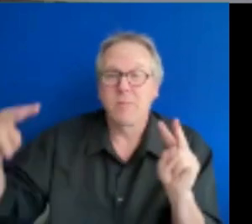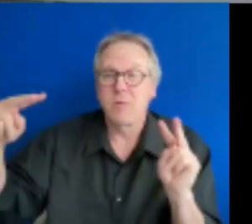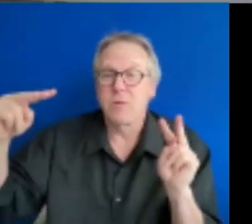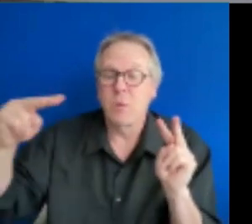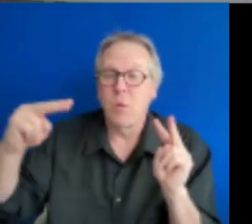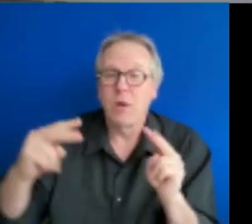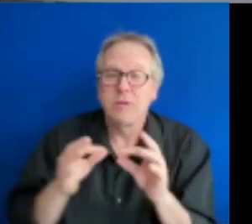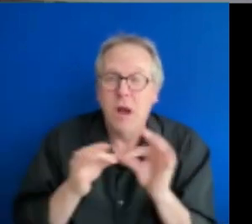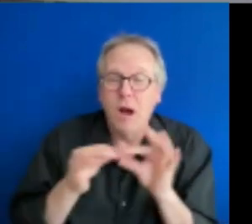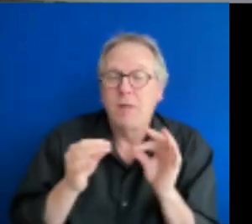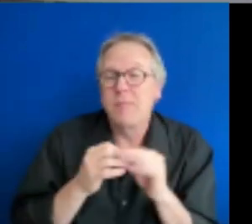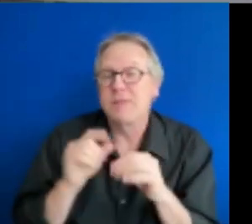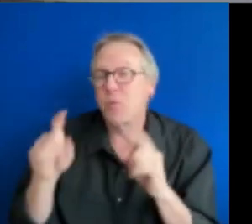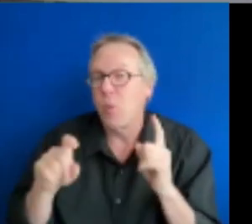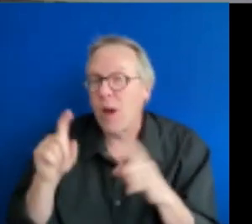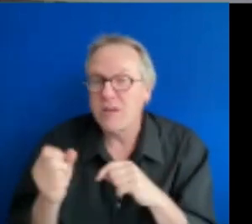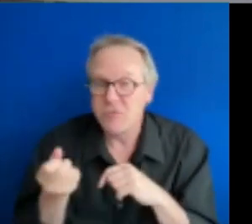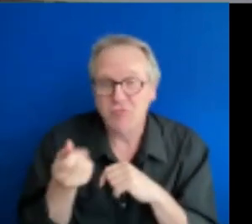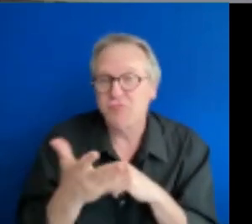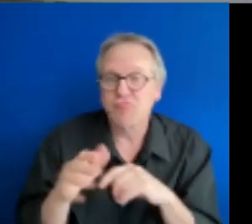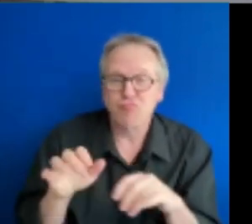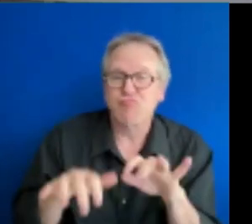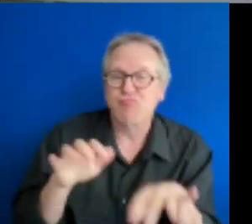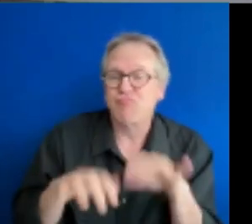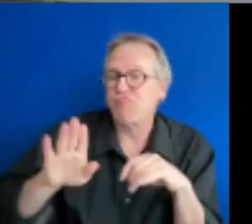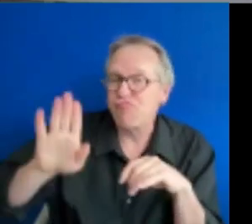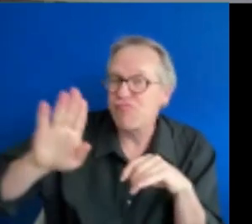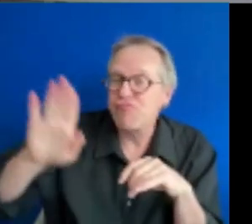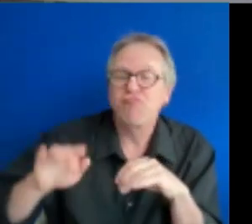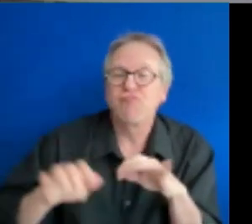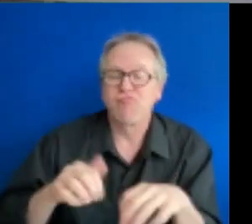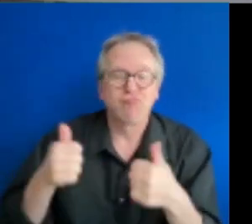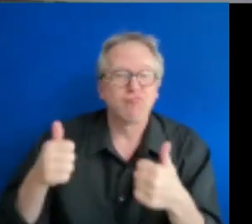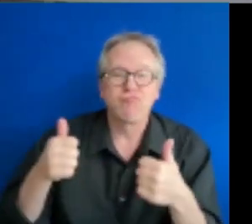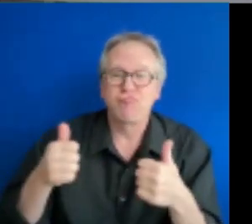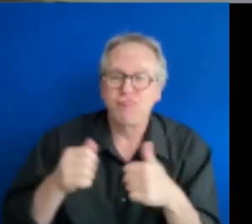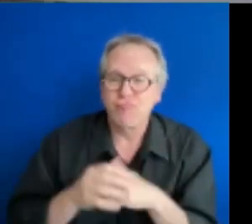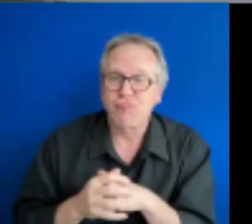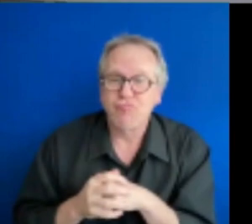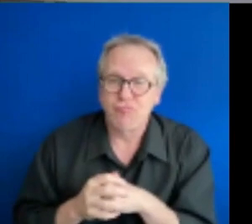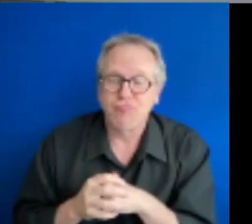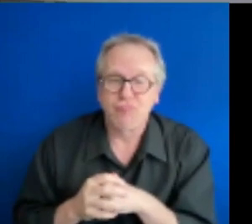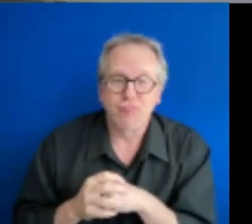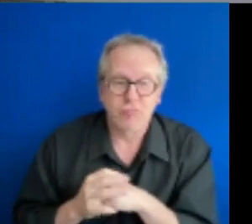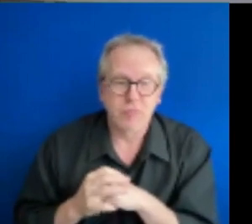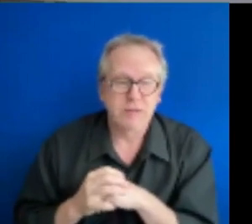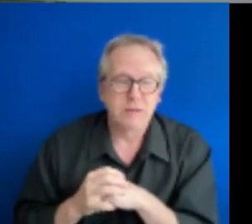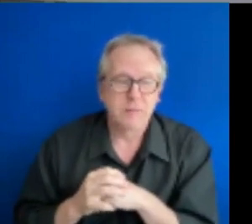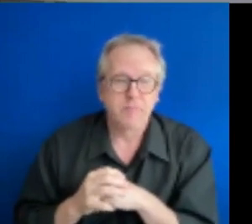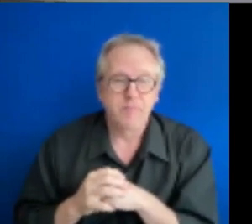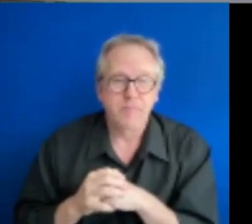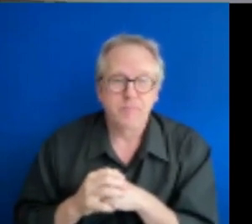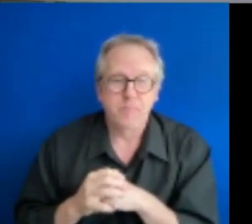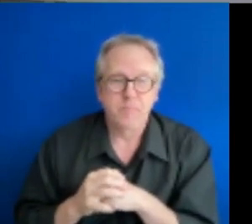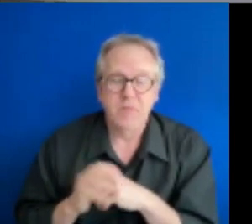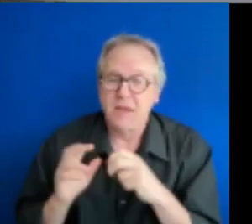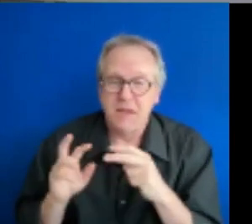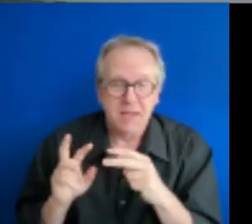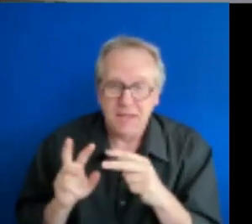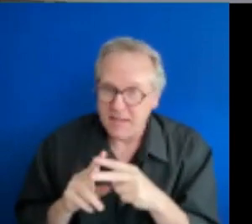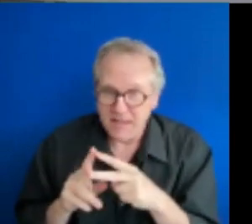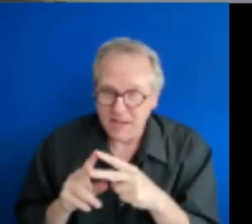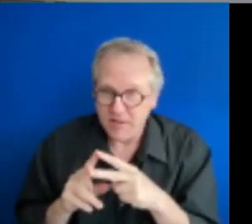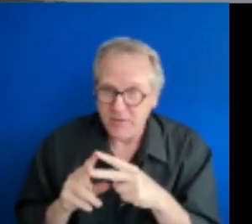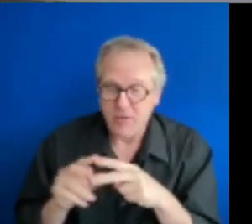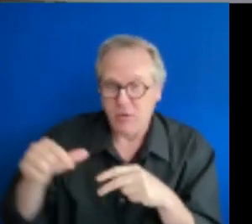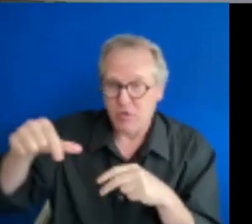and questions. And you can either use the question function. And you can use either the